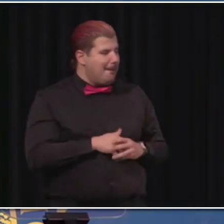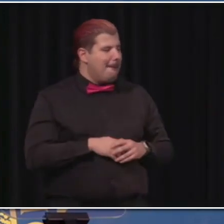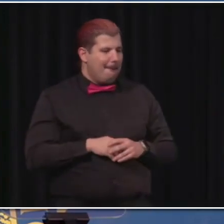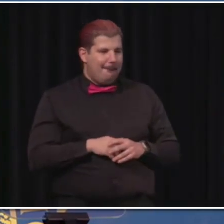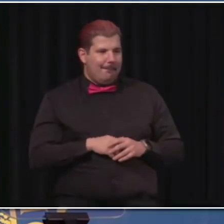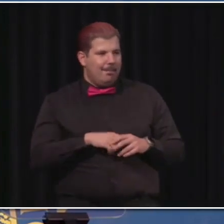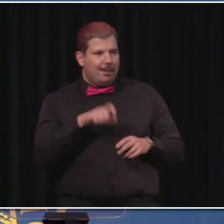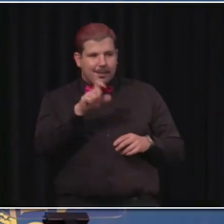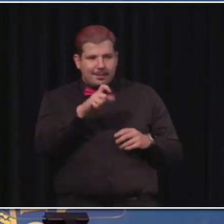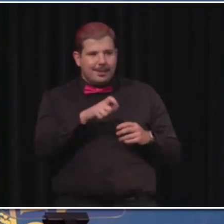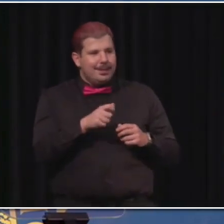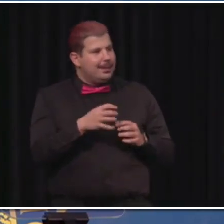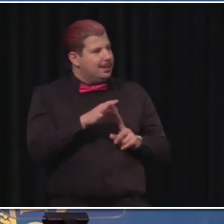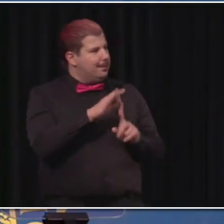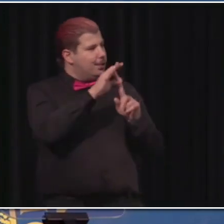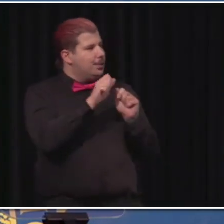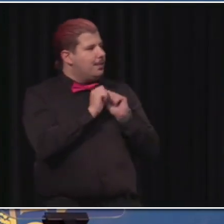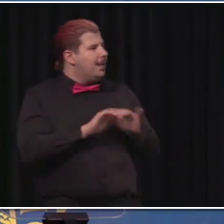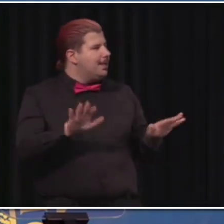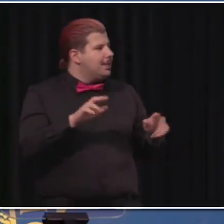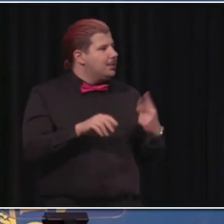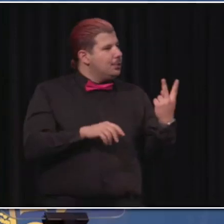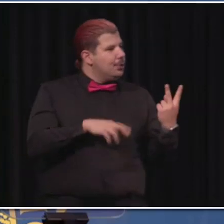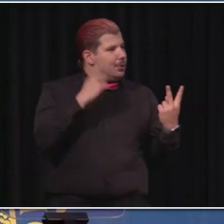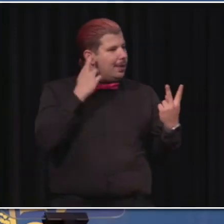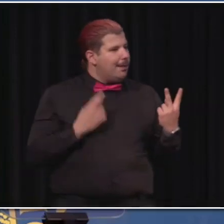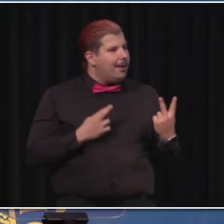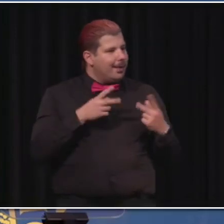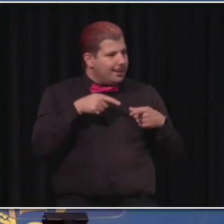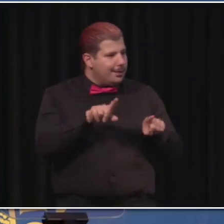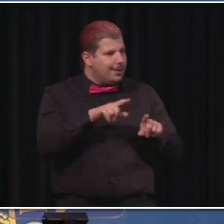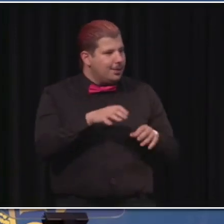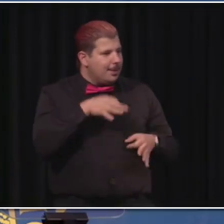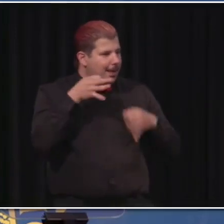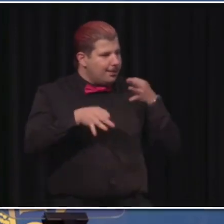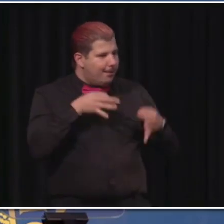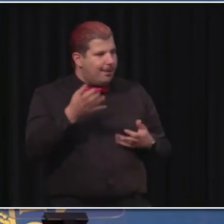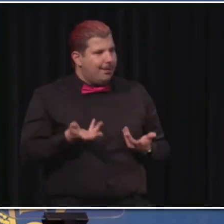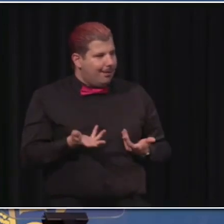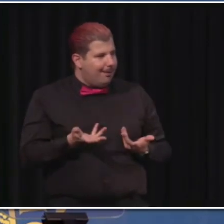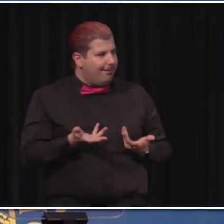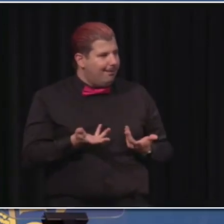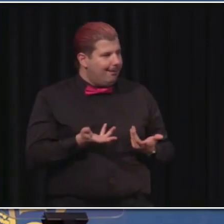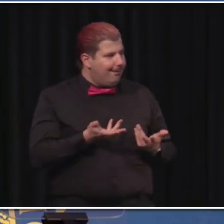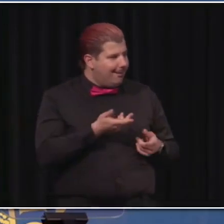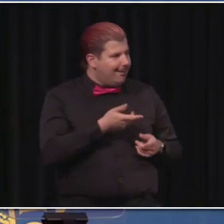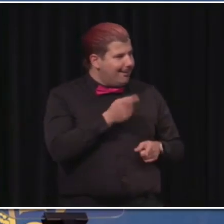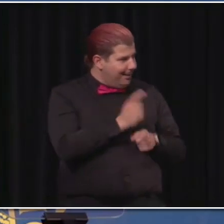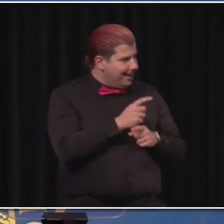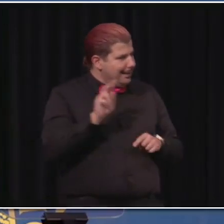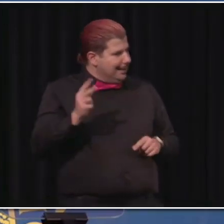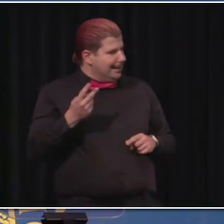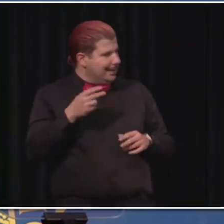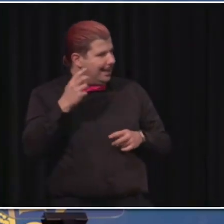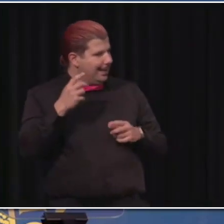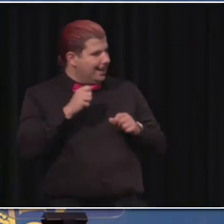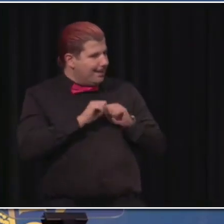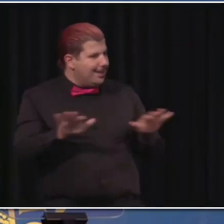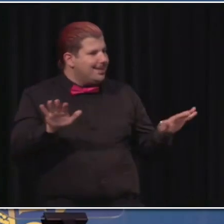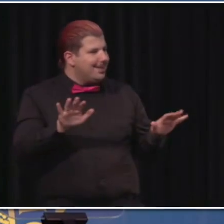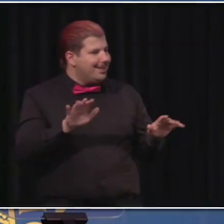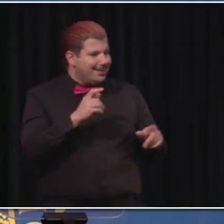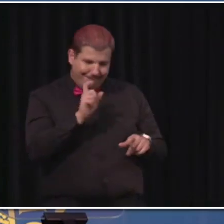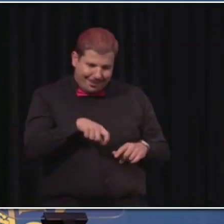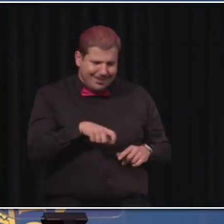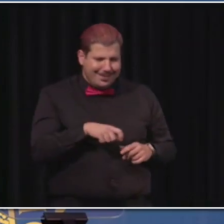be some special blessing, though, isn't there, with two rabbis during Passover? I mean, come on. Isn't there a special blessing? There must be. There must